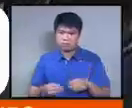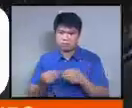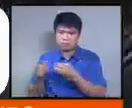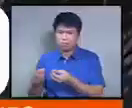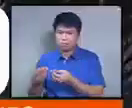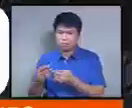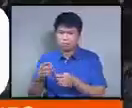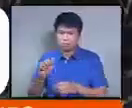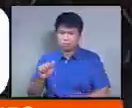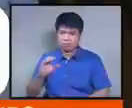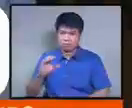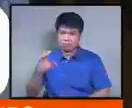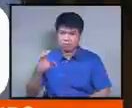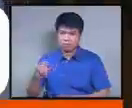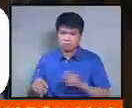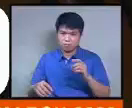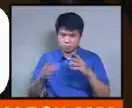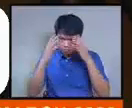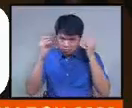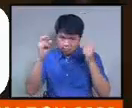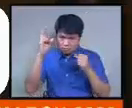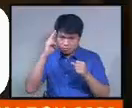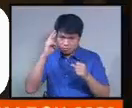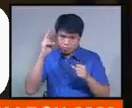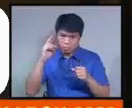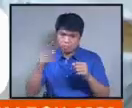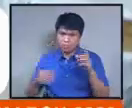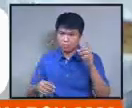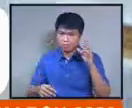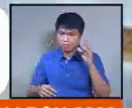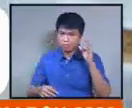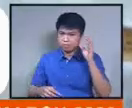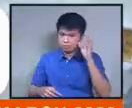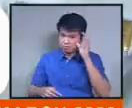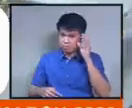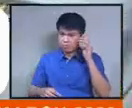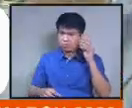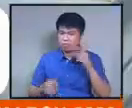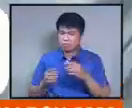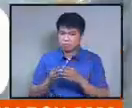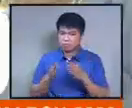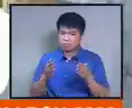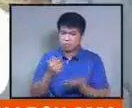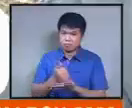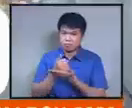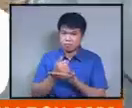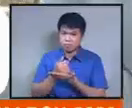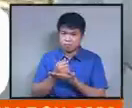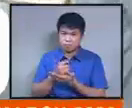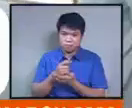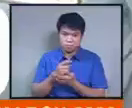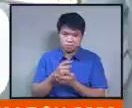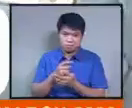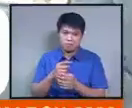De La Salle University President Byron Santos at Chancellor Christopher Polanco. Malaking tulong daw ito para matiyak na